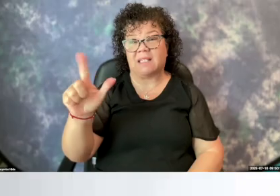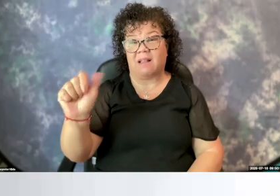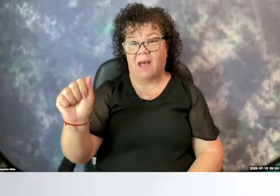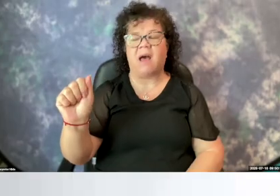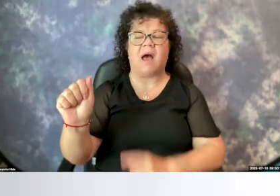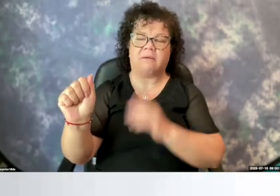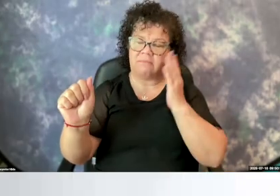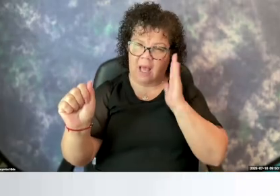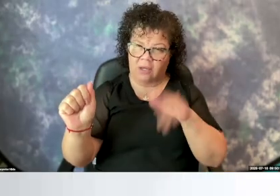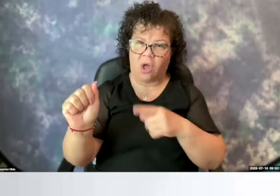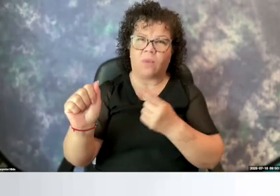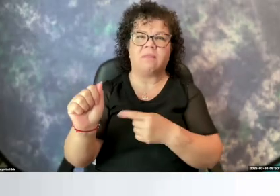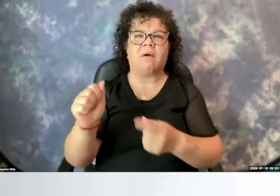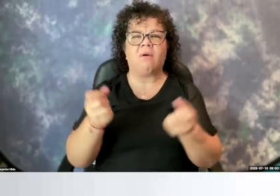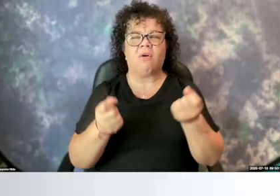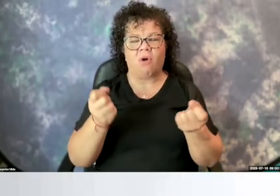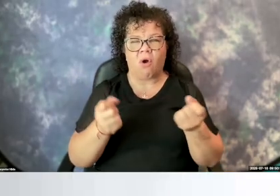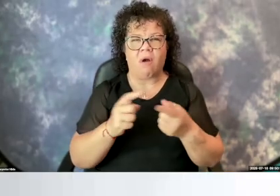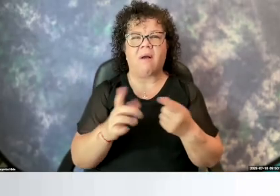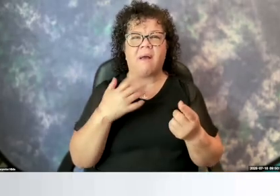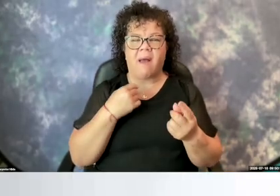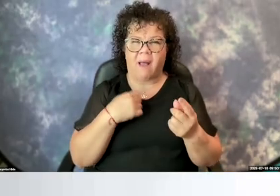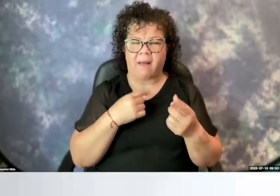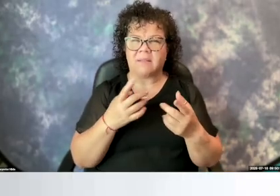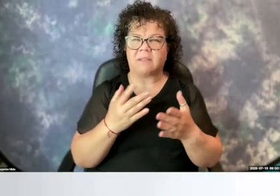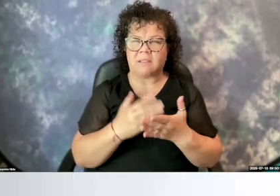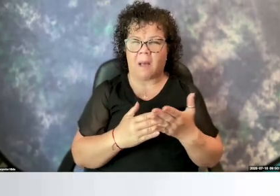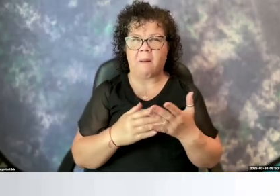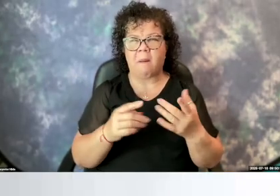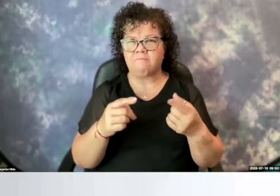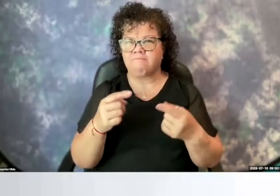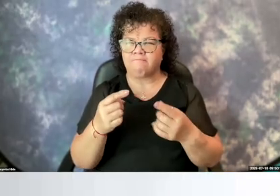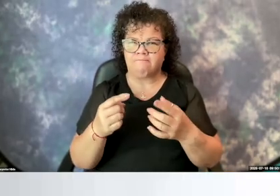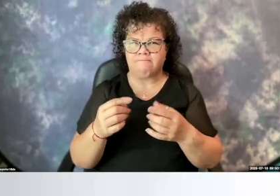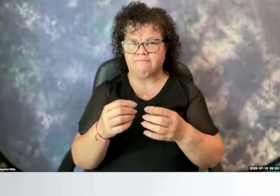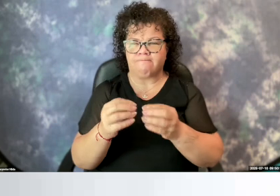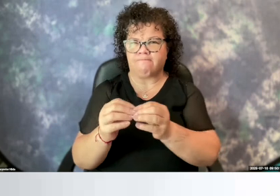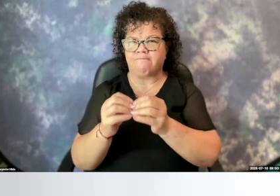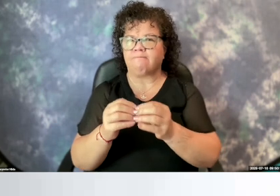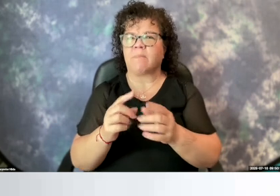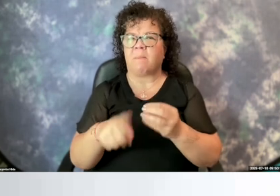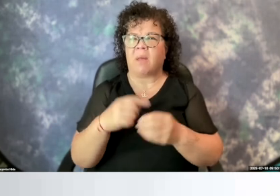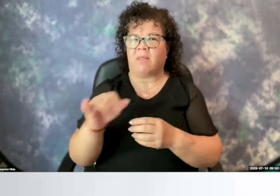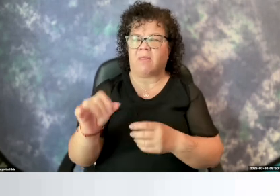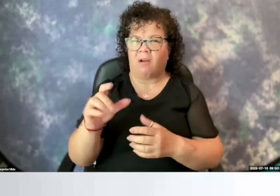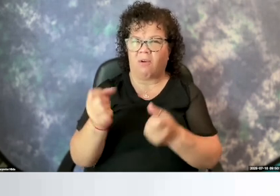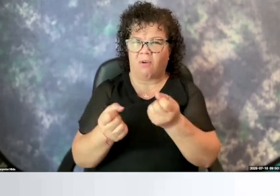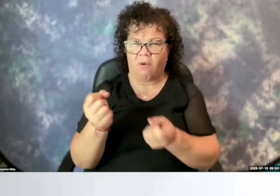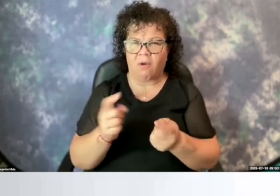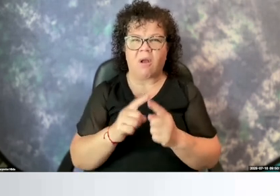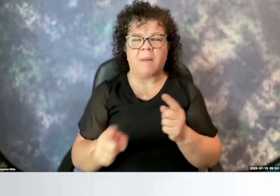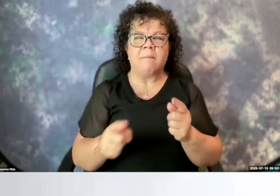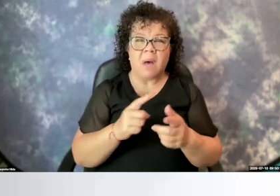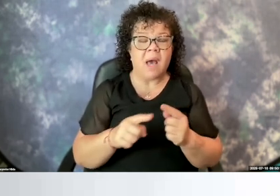know that can be a controversial make in terms of optics, but it is one of the most popular makes that are purchased